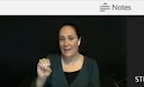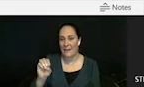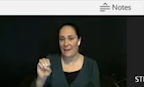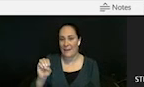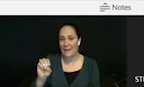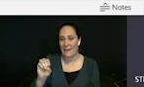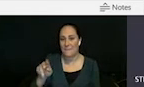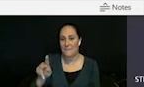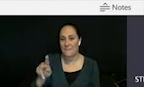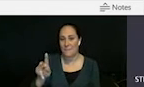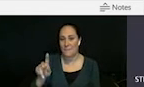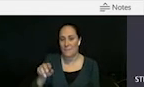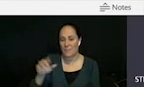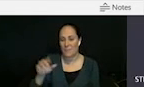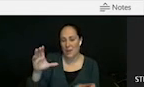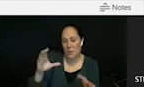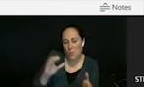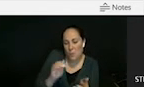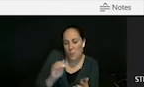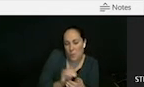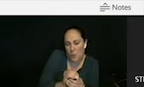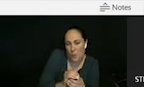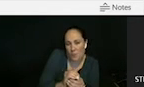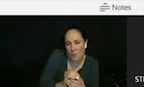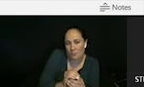bottle.